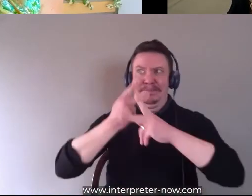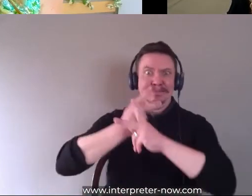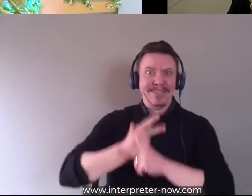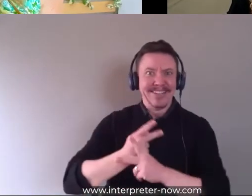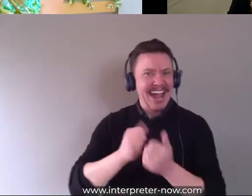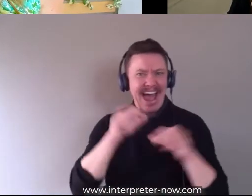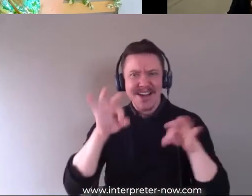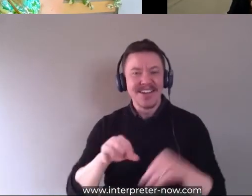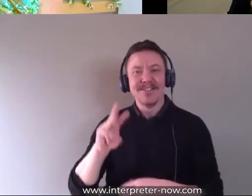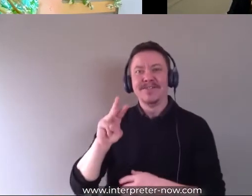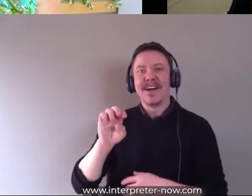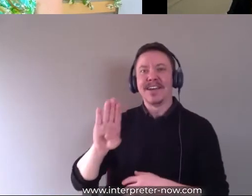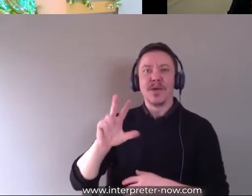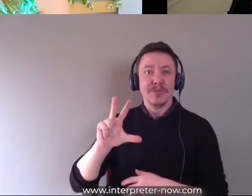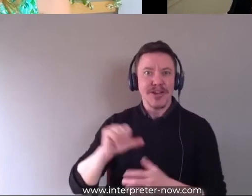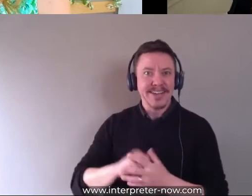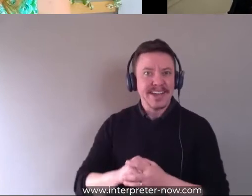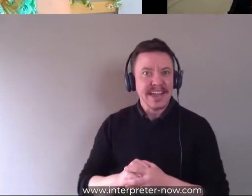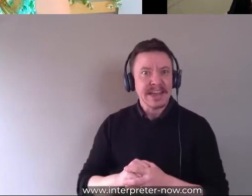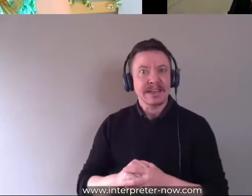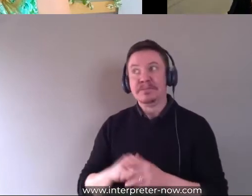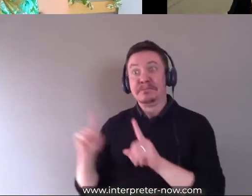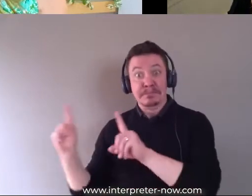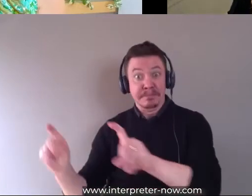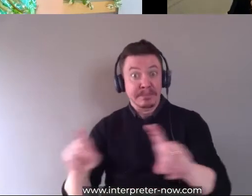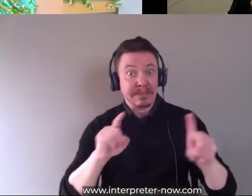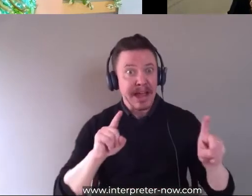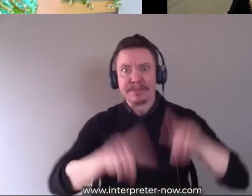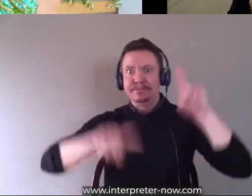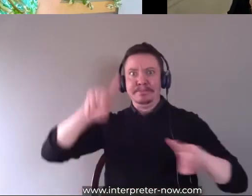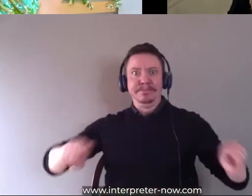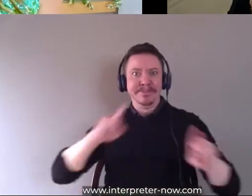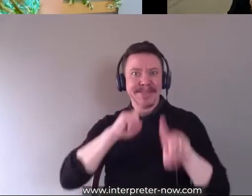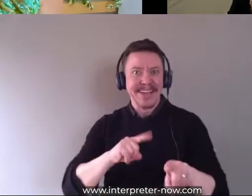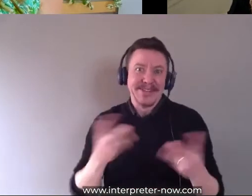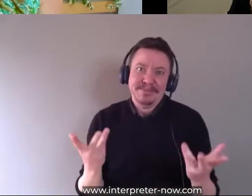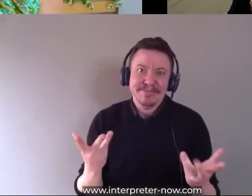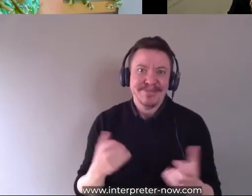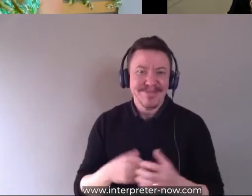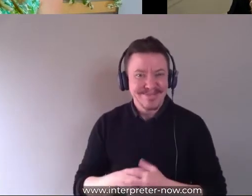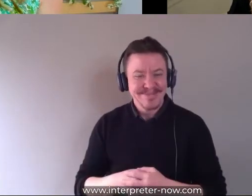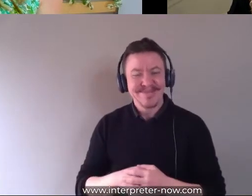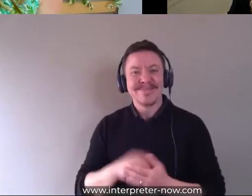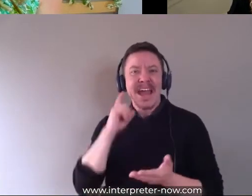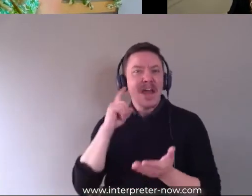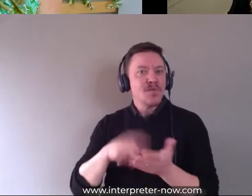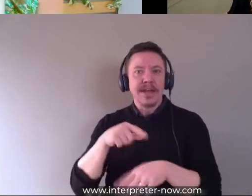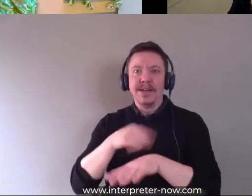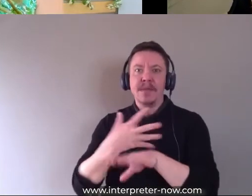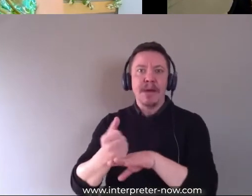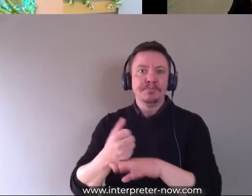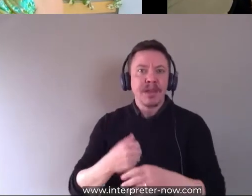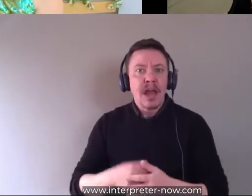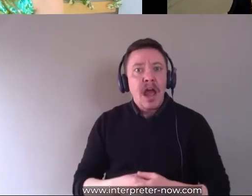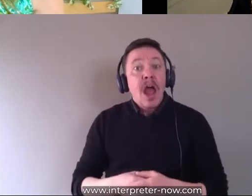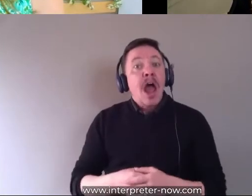to define it. And you could ask five different people and get five different answers on this one. Recognizing we don't have a ton of time here, I